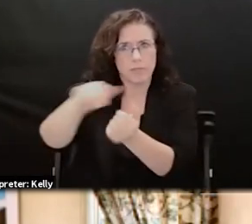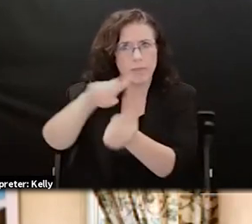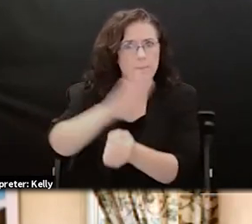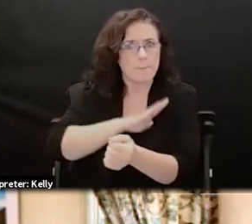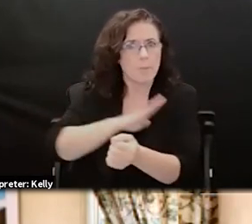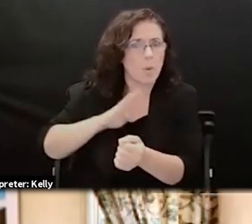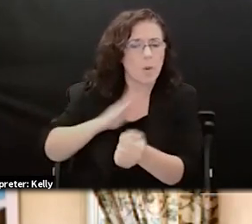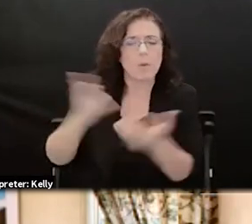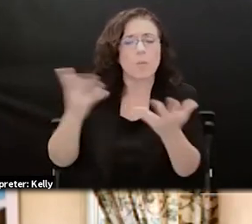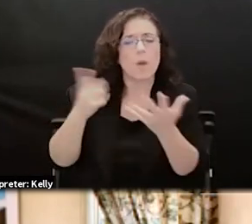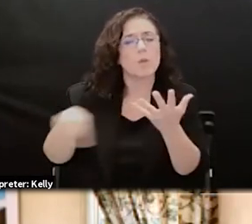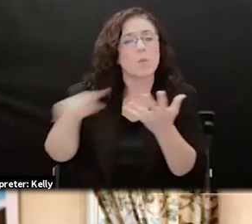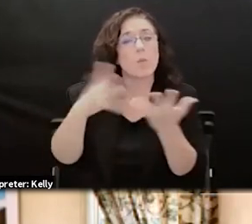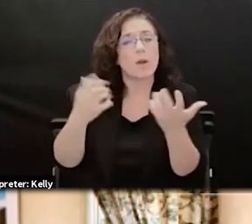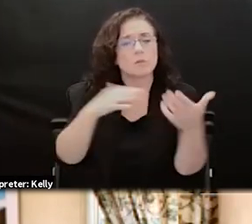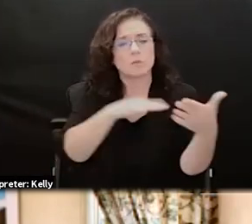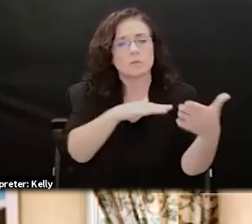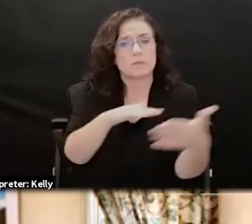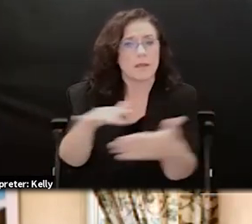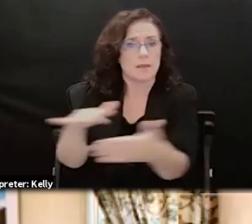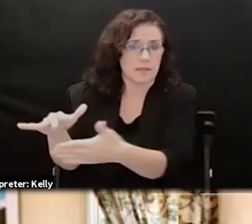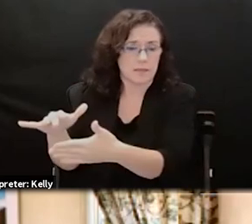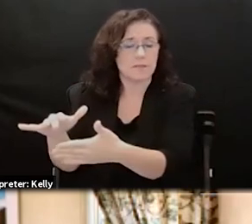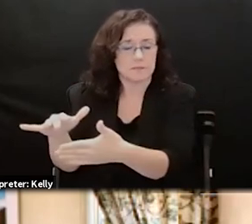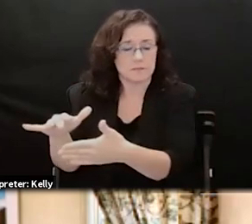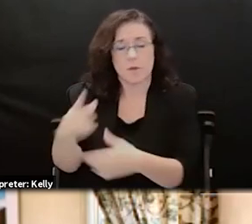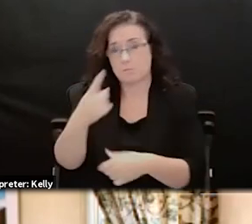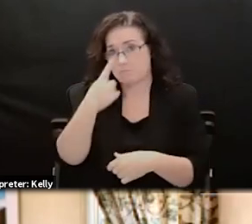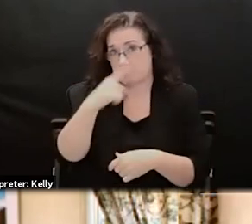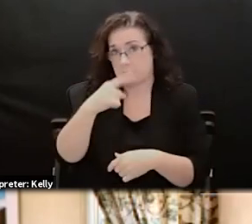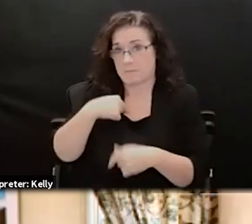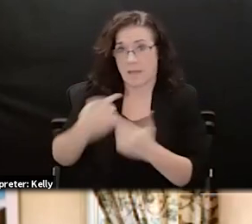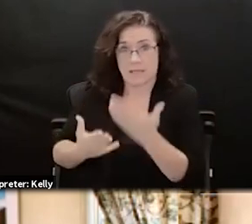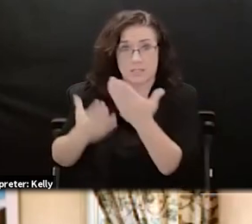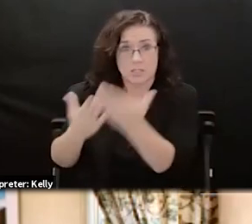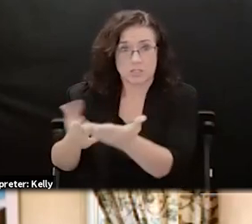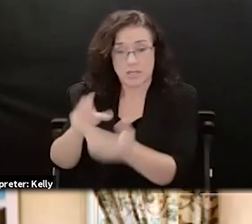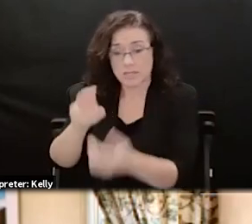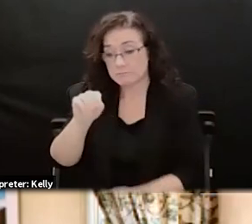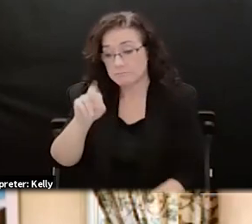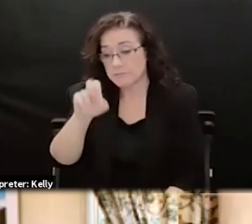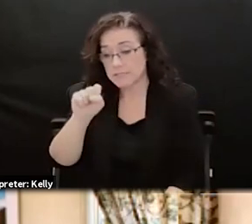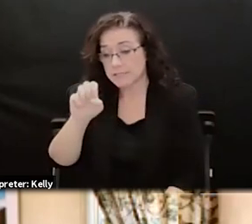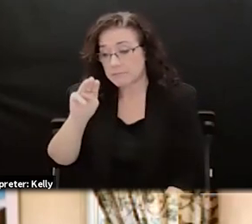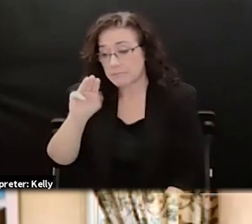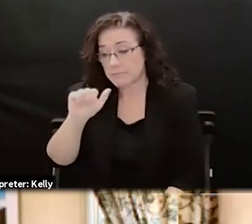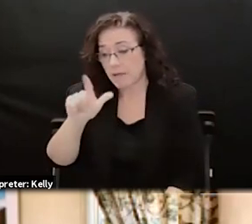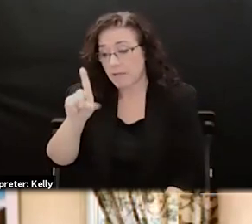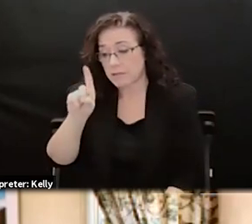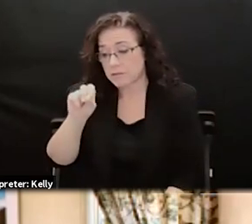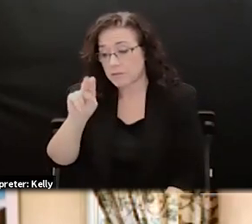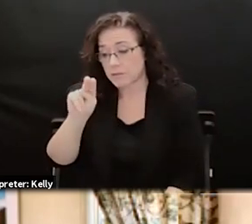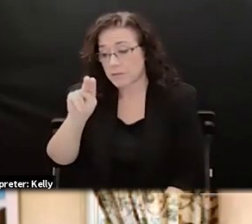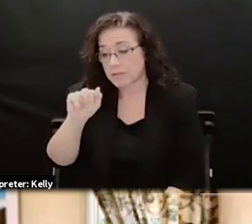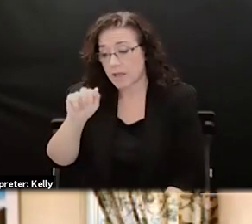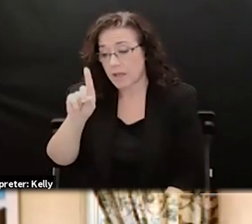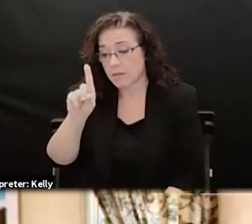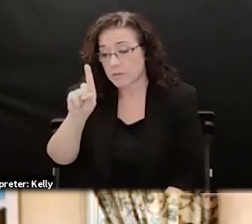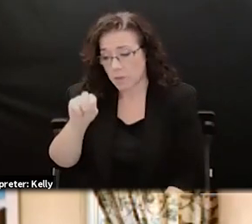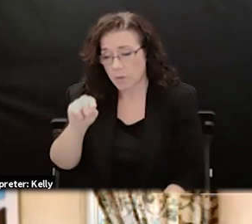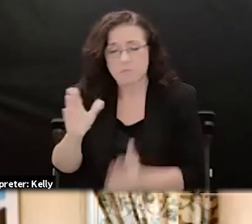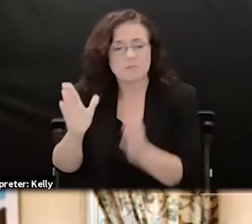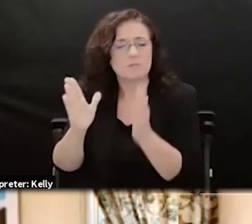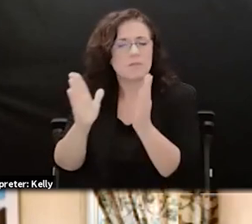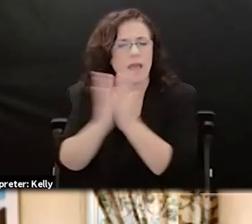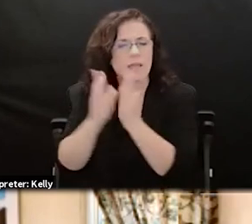session so if i could suggest ms maldonado that perhaps you can send us a survey asking what do you